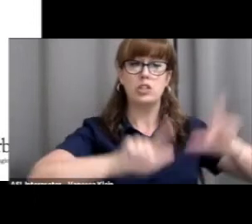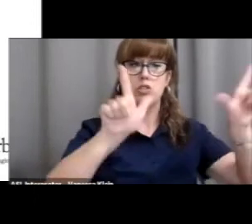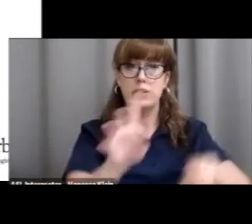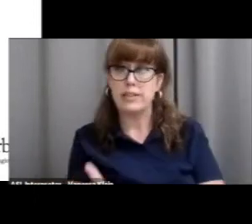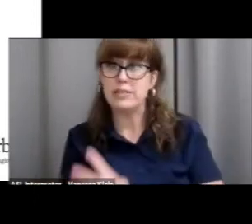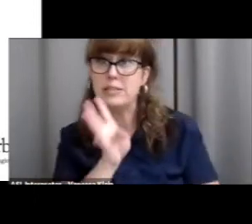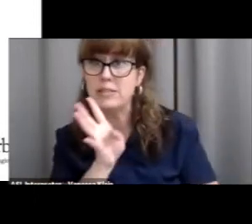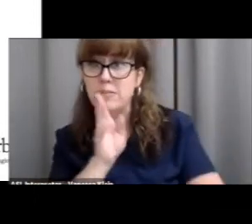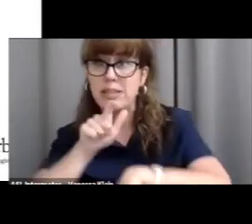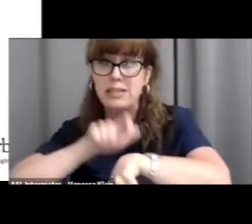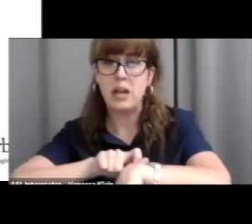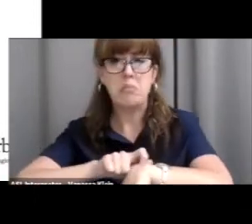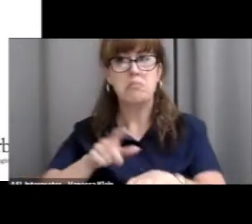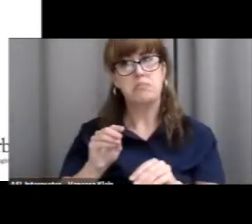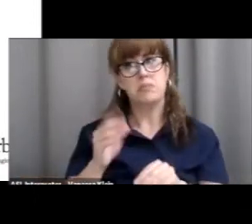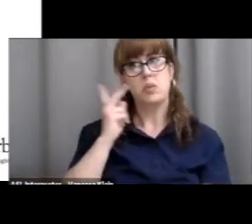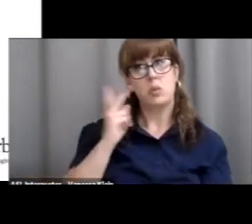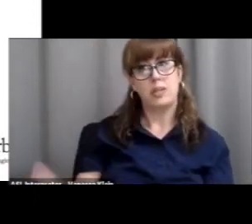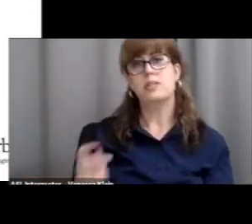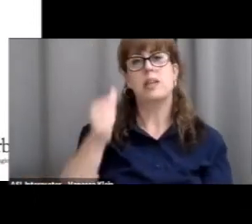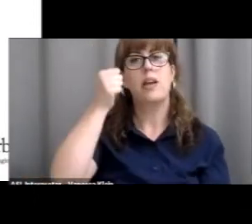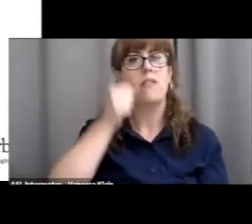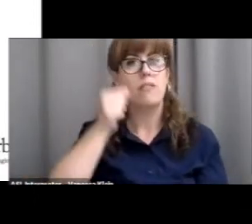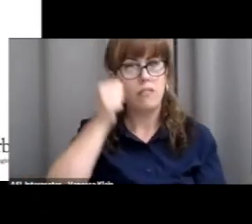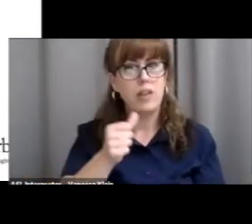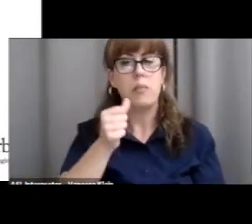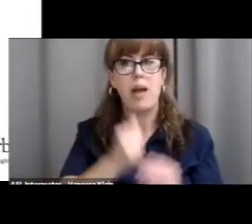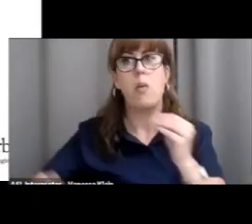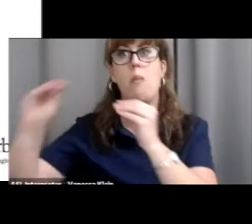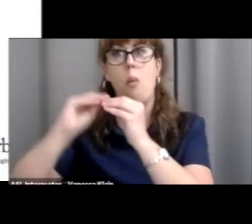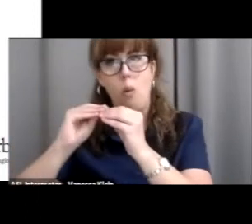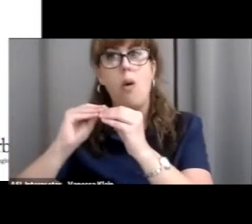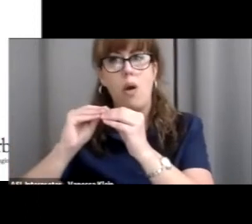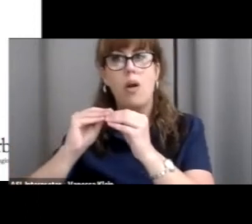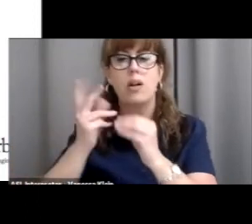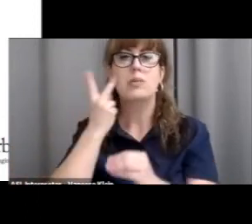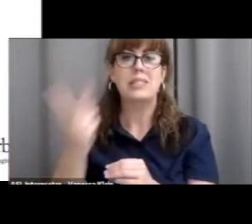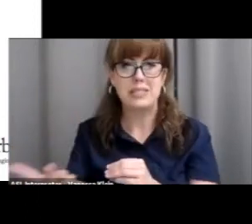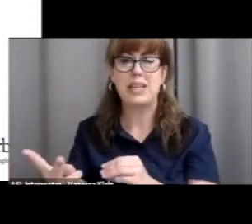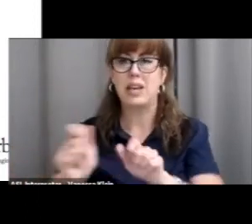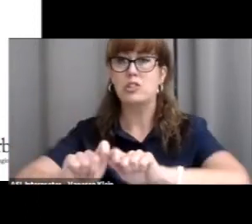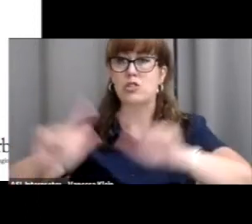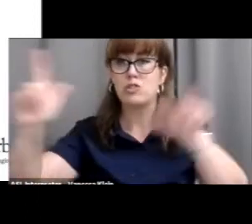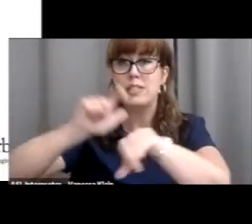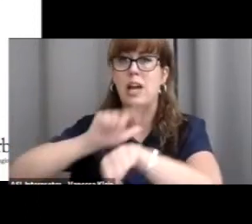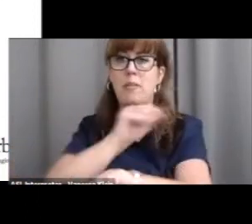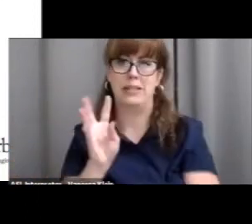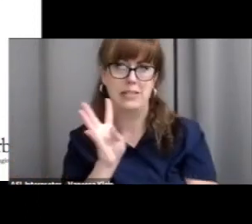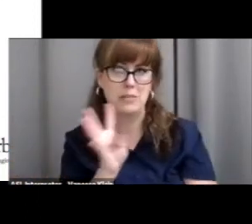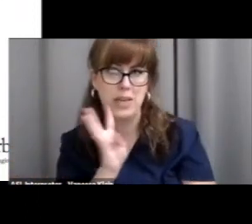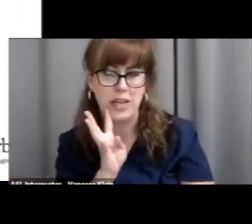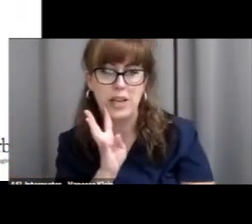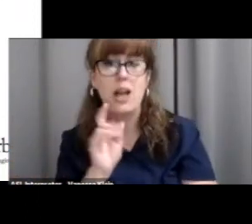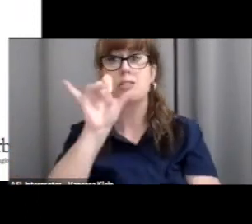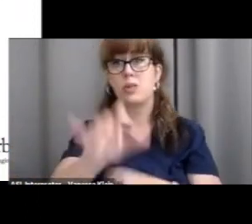As far as screen and speaking time, we see that female characters dominate screen and speaking time. So also a positive data